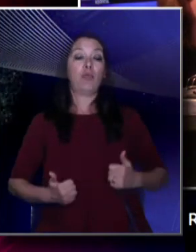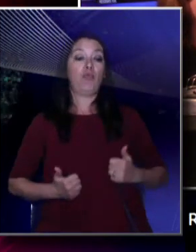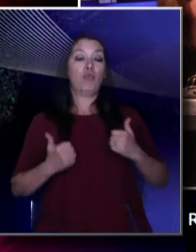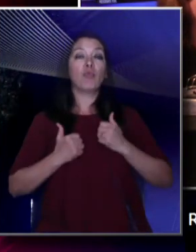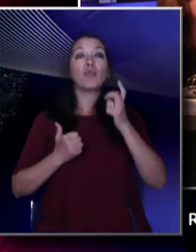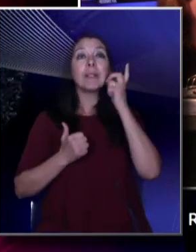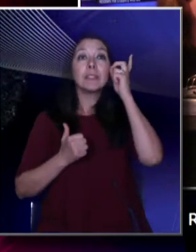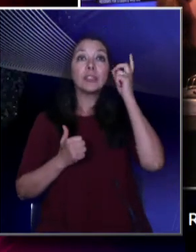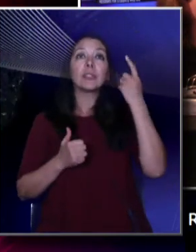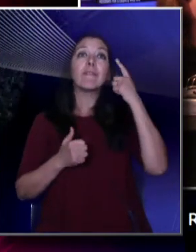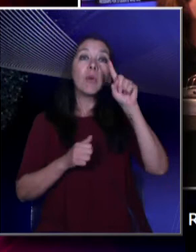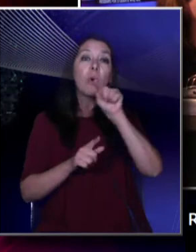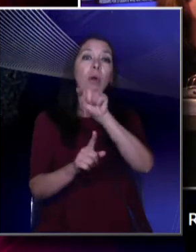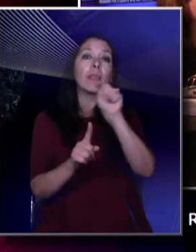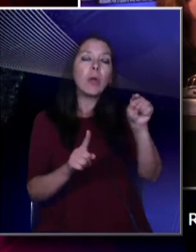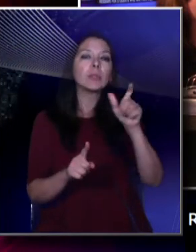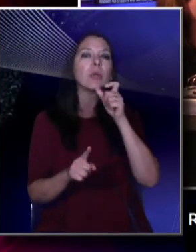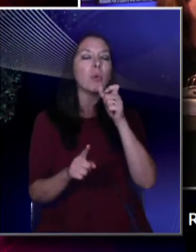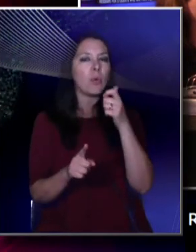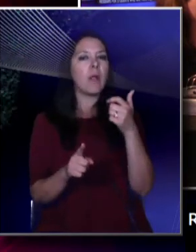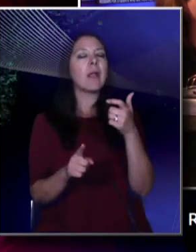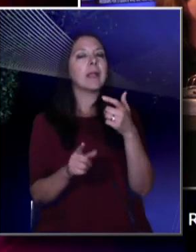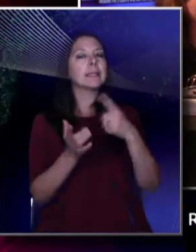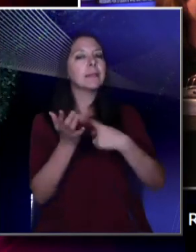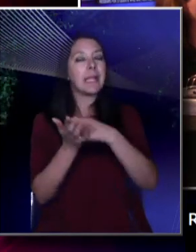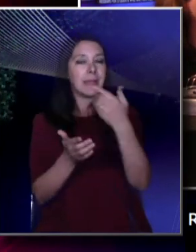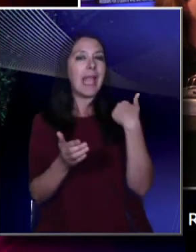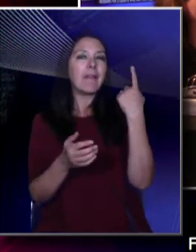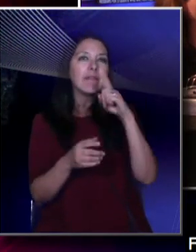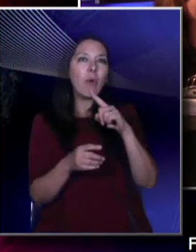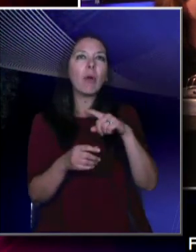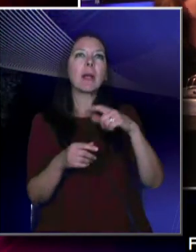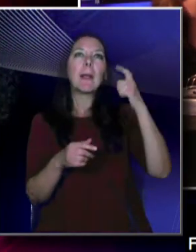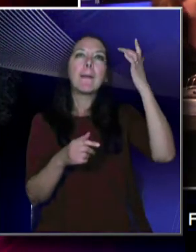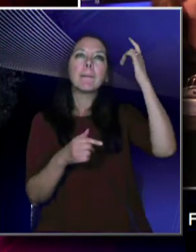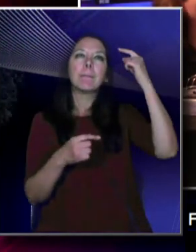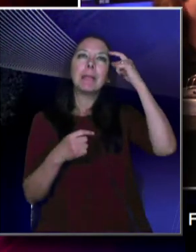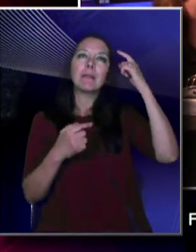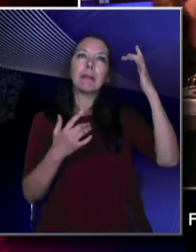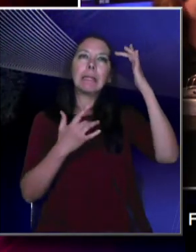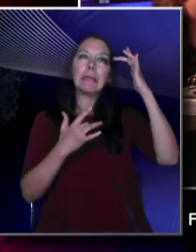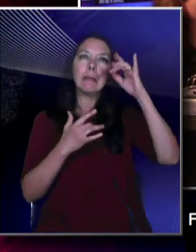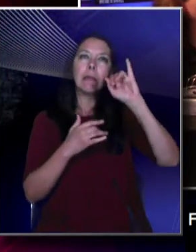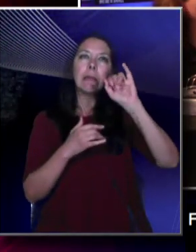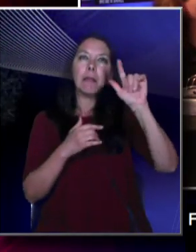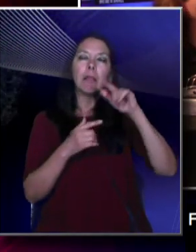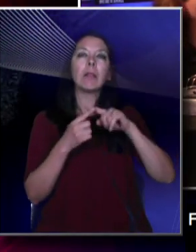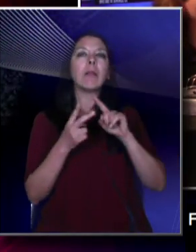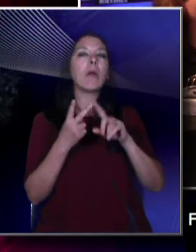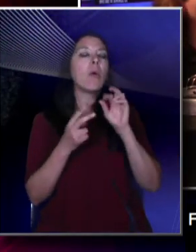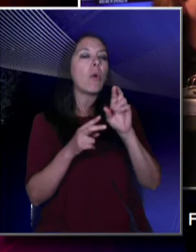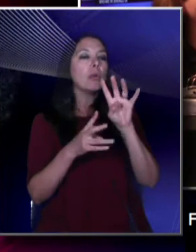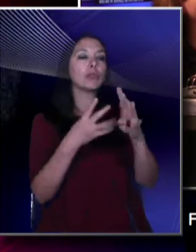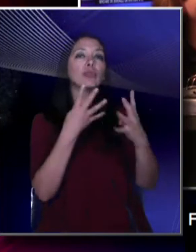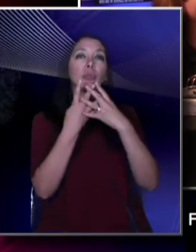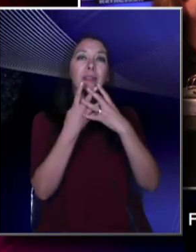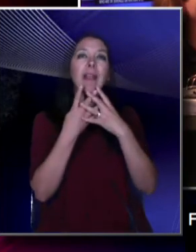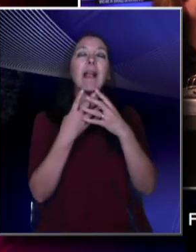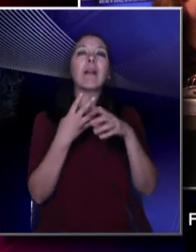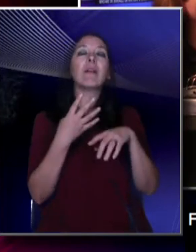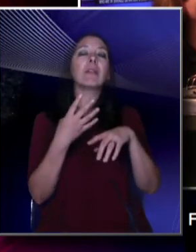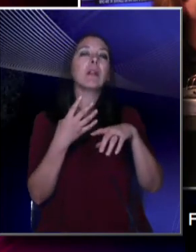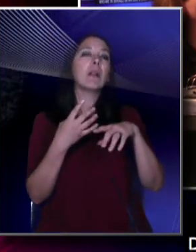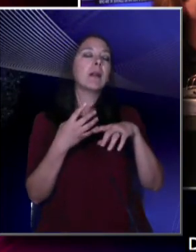are mentally ill, for students who are in the juvenile detention system, have very different